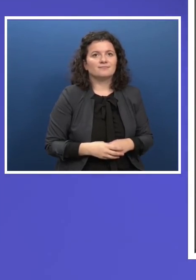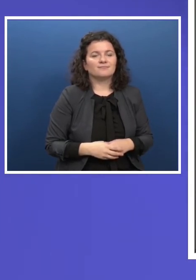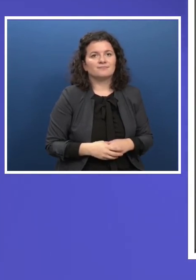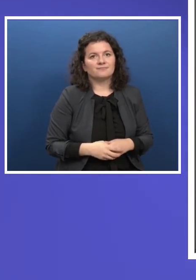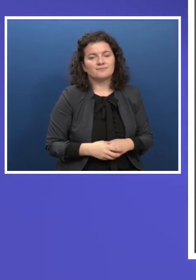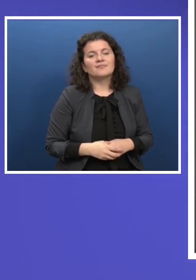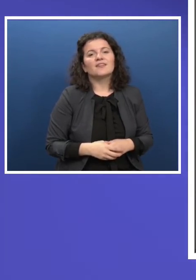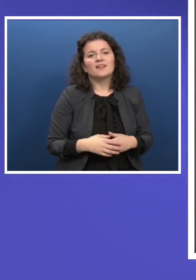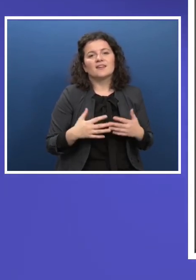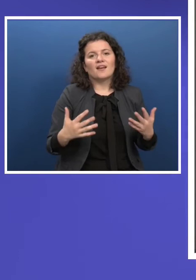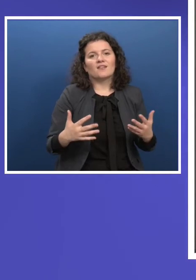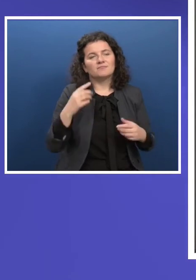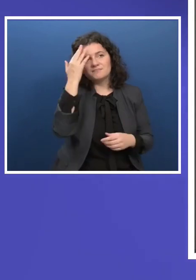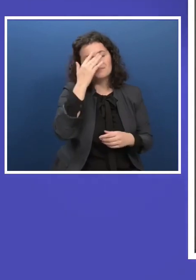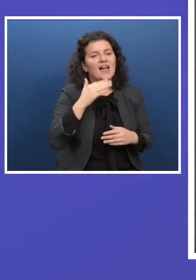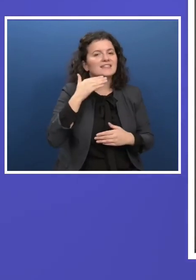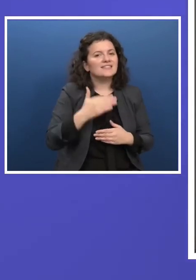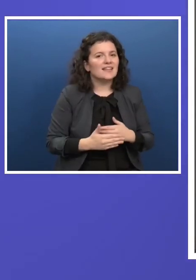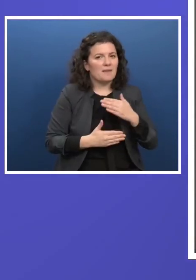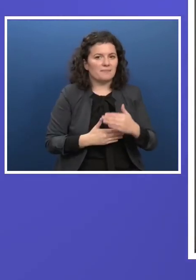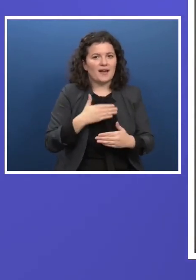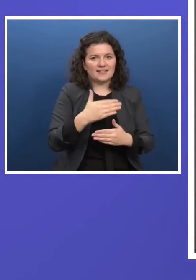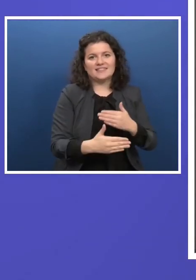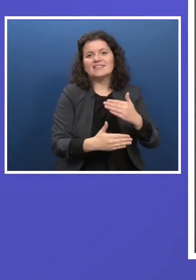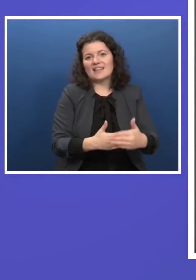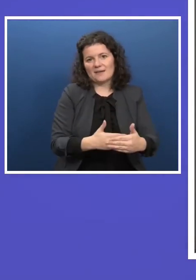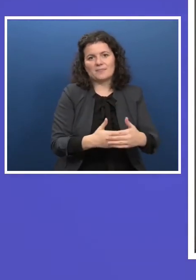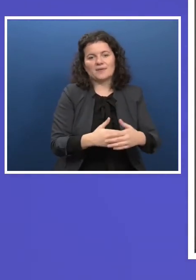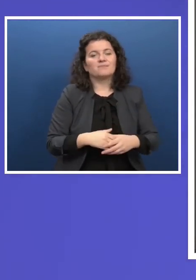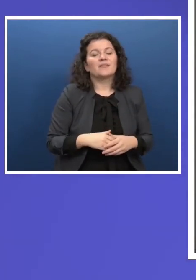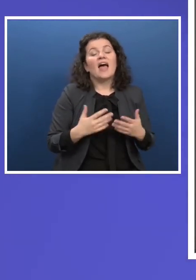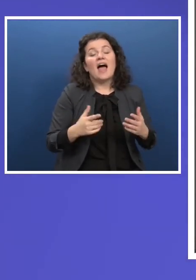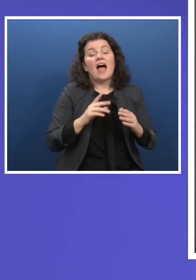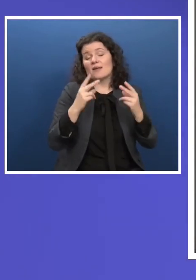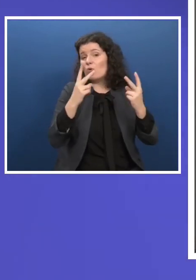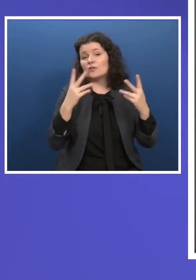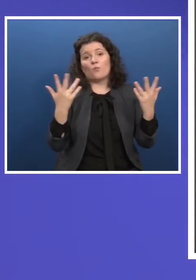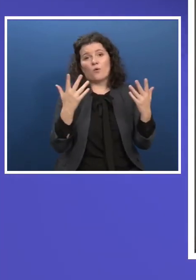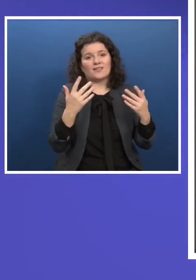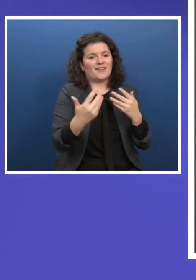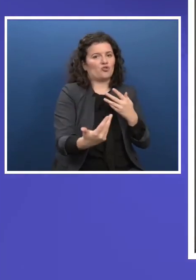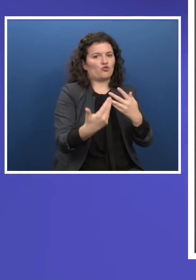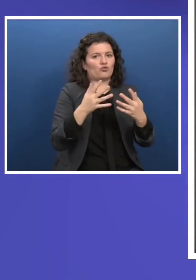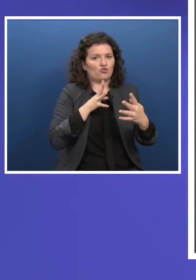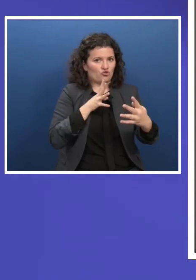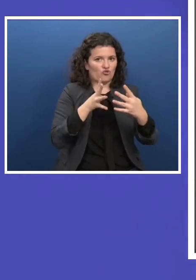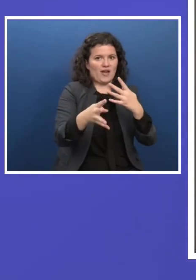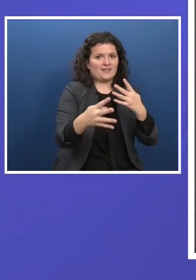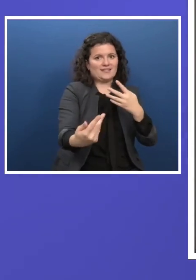proceeding. But I would say that transparency and sharing experiences is very powerful.